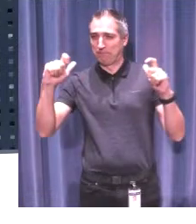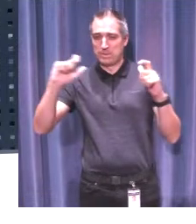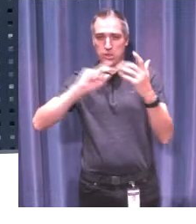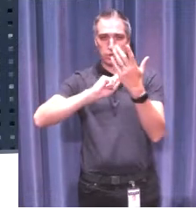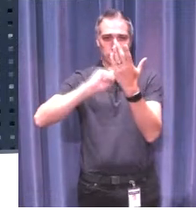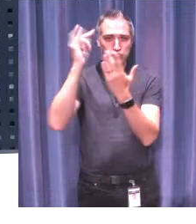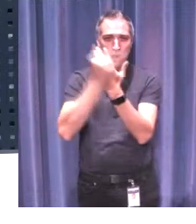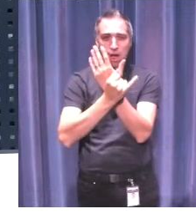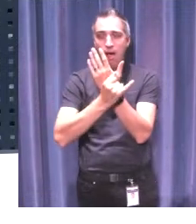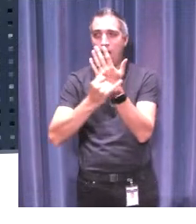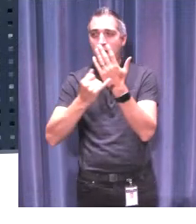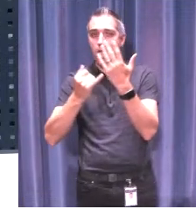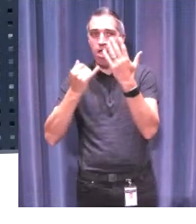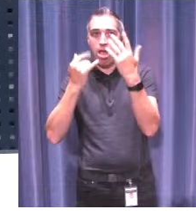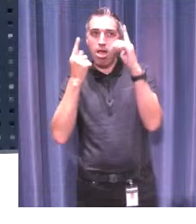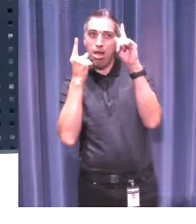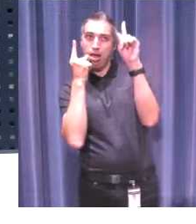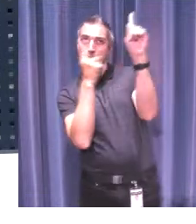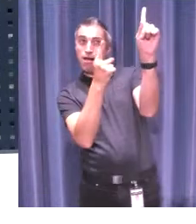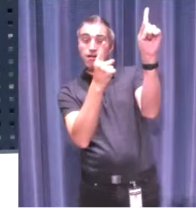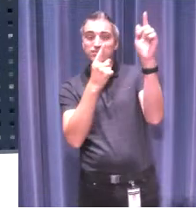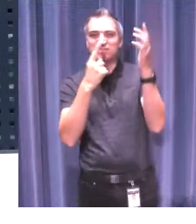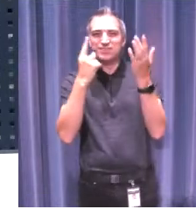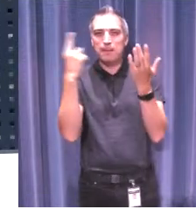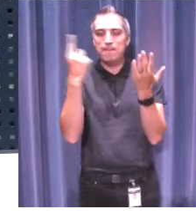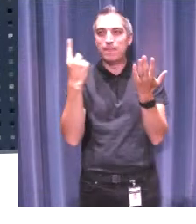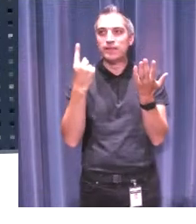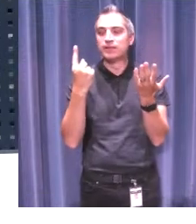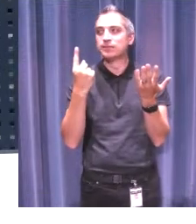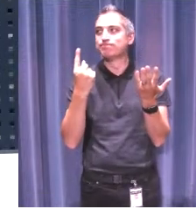then things that might be